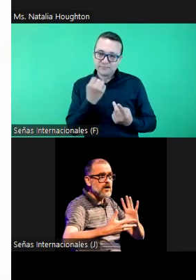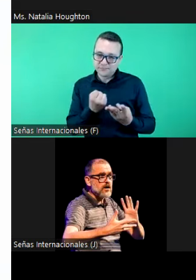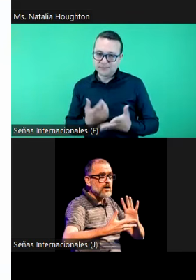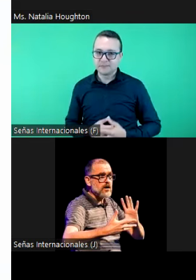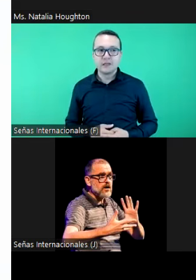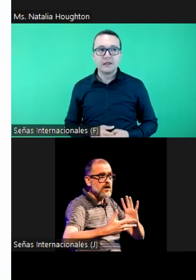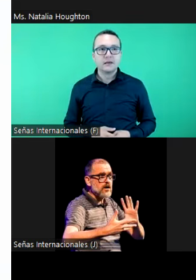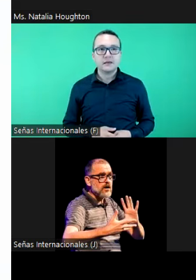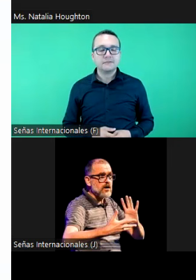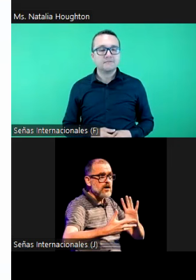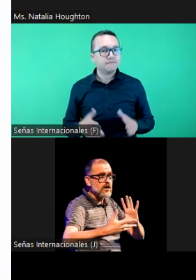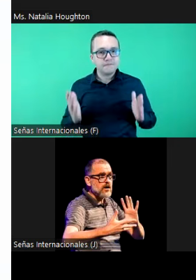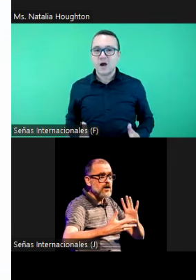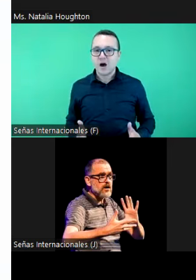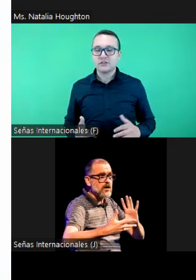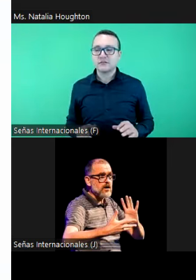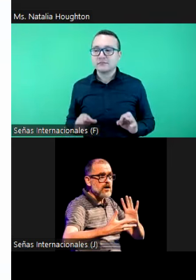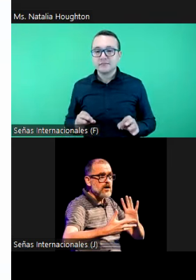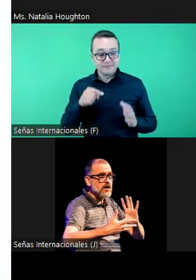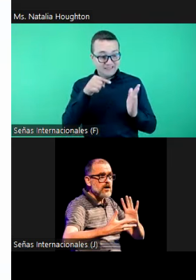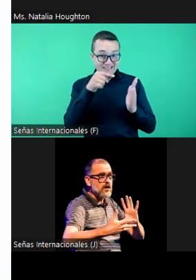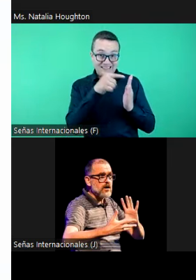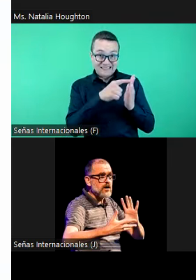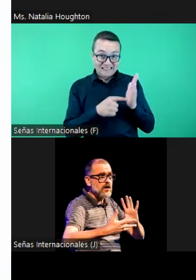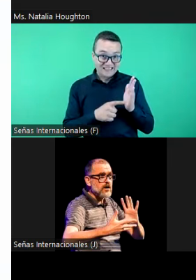For example, the need to